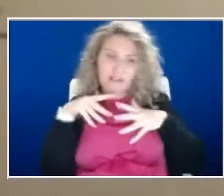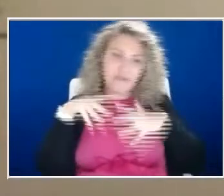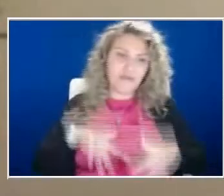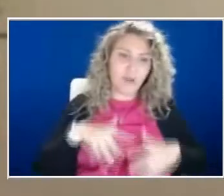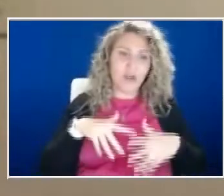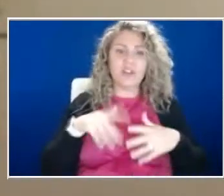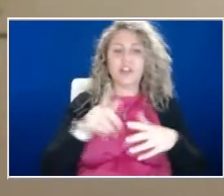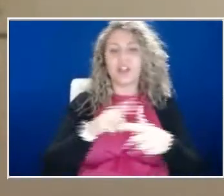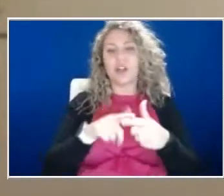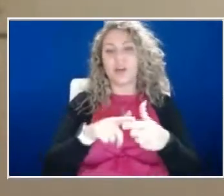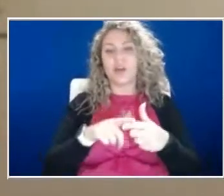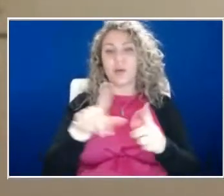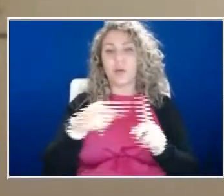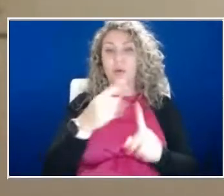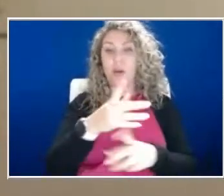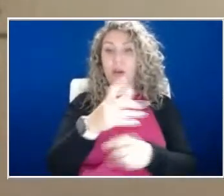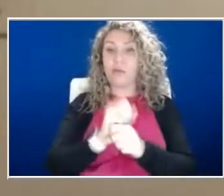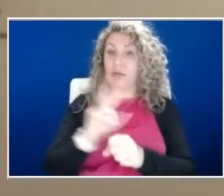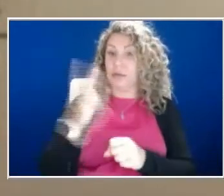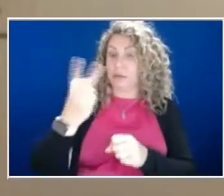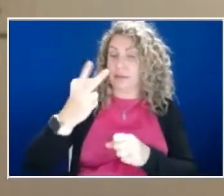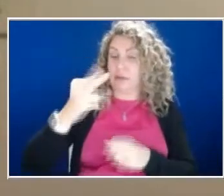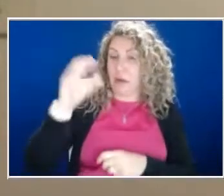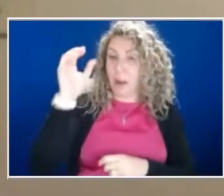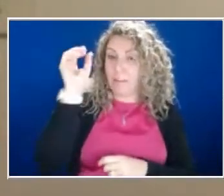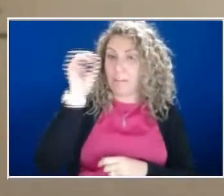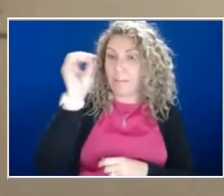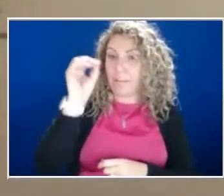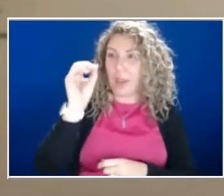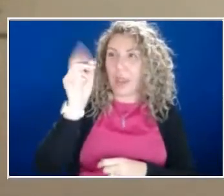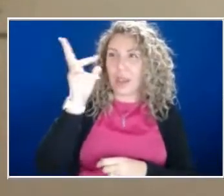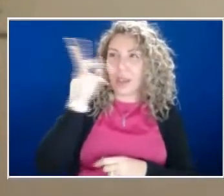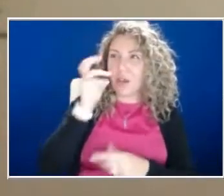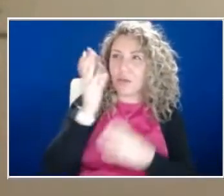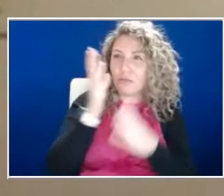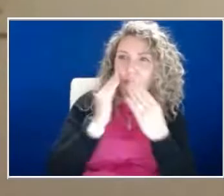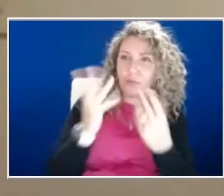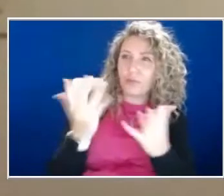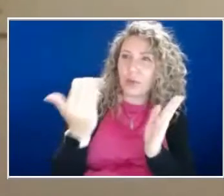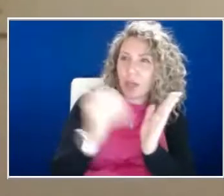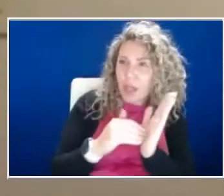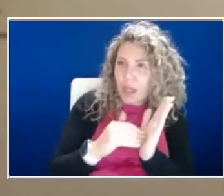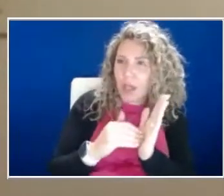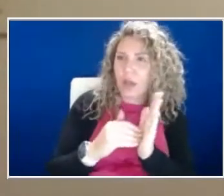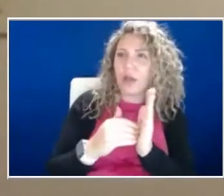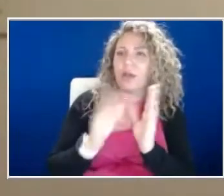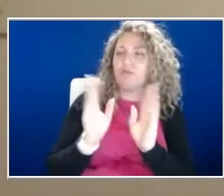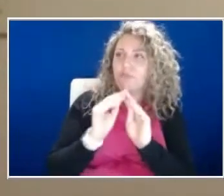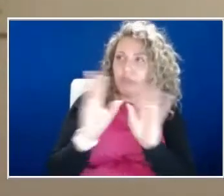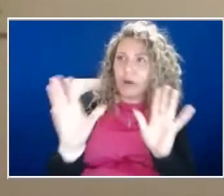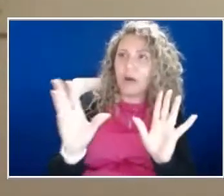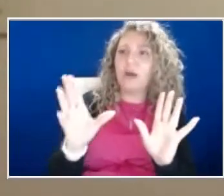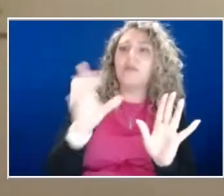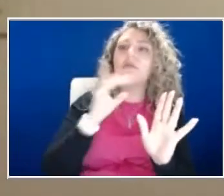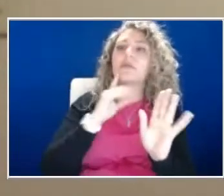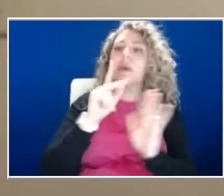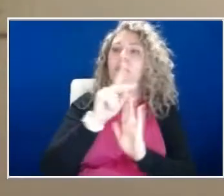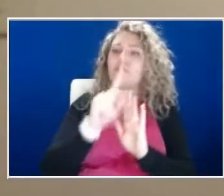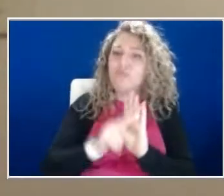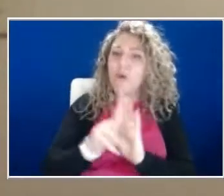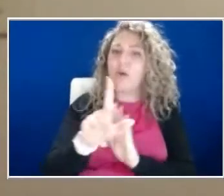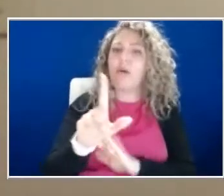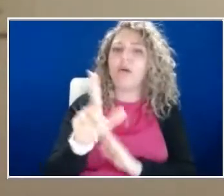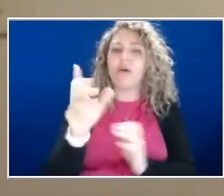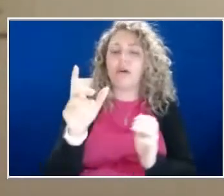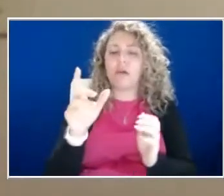But once I got in that second opinion and could hear the information and hear the protocol that was put in front of me in